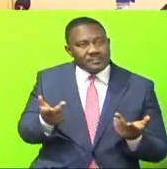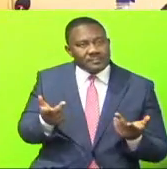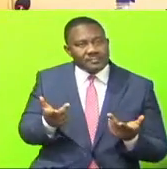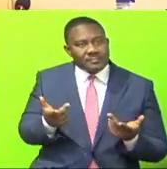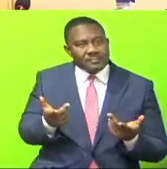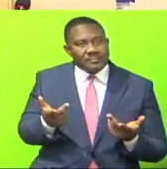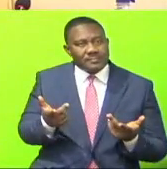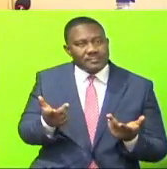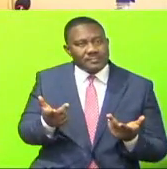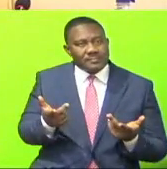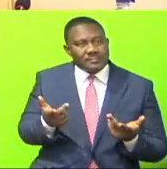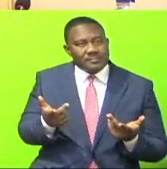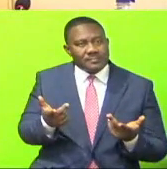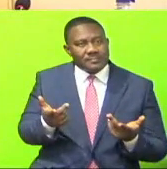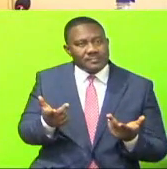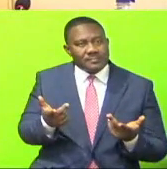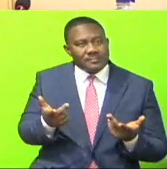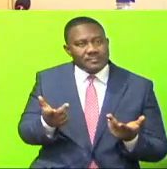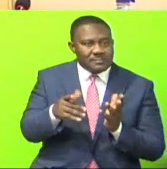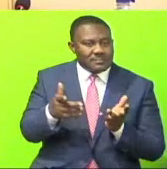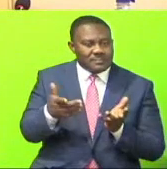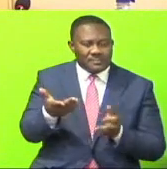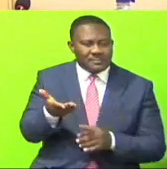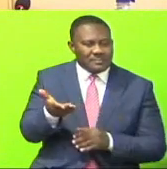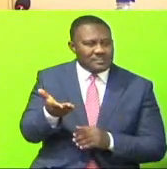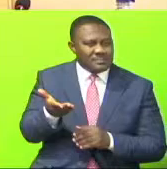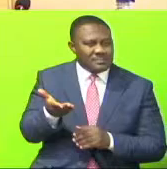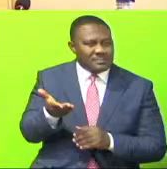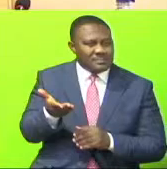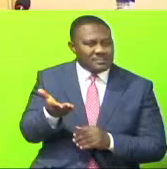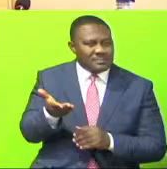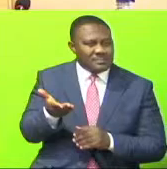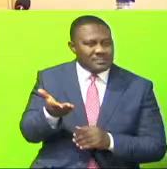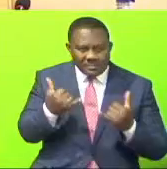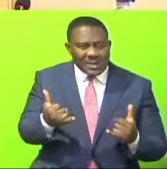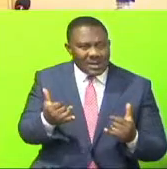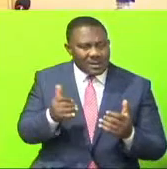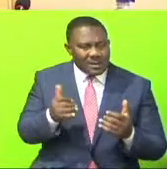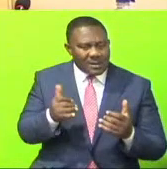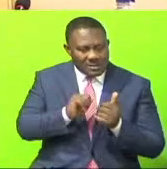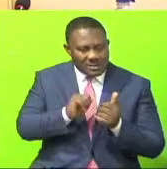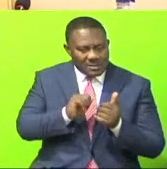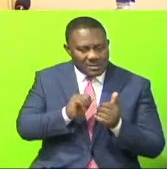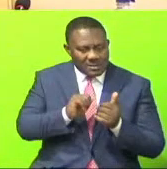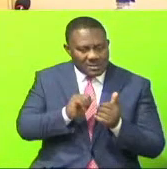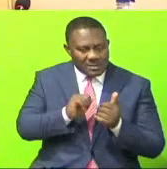party elected on the ticket of their party, now contesting today as an